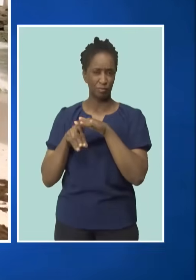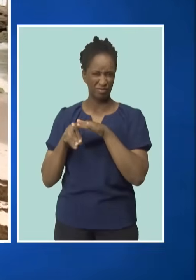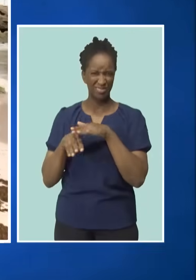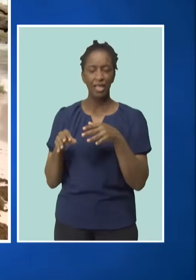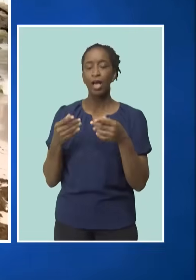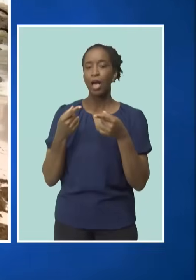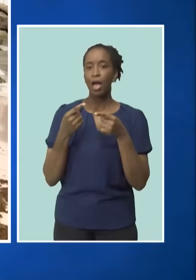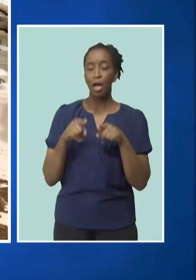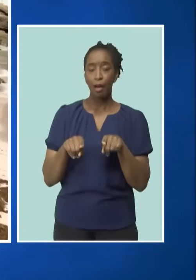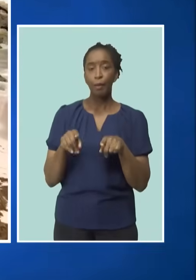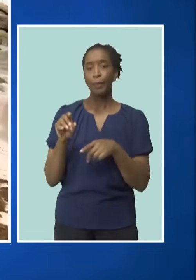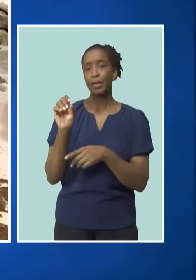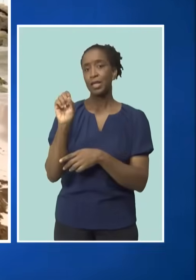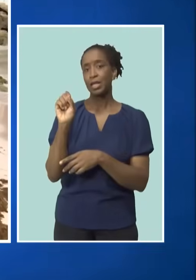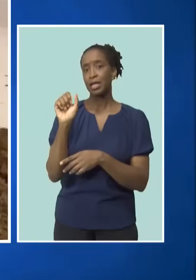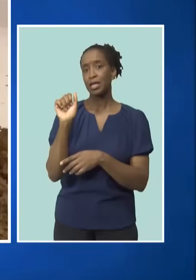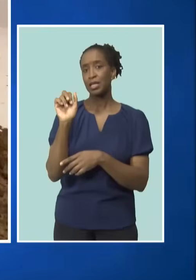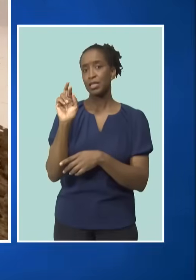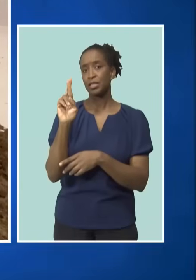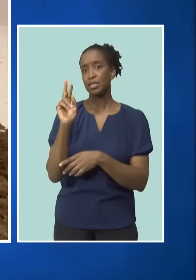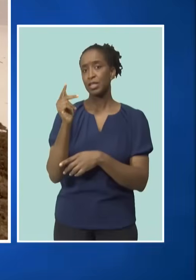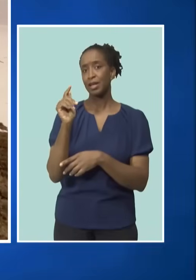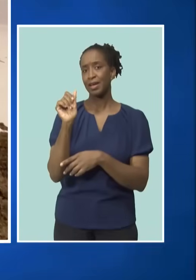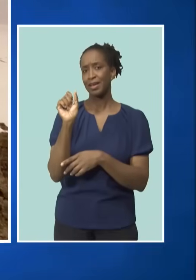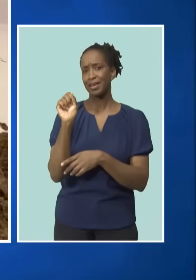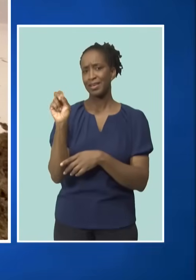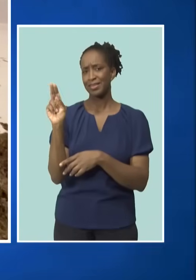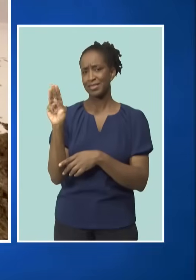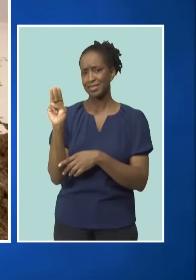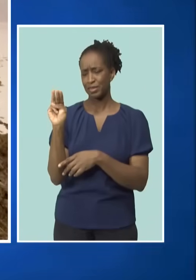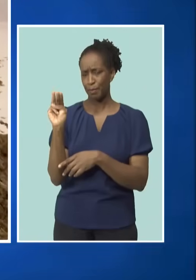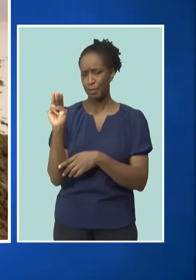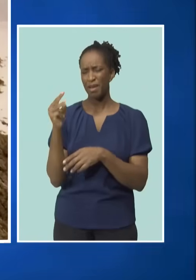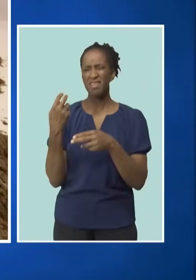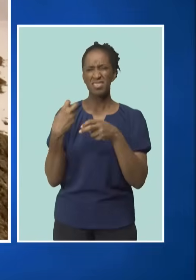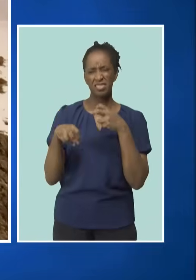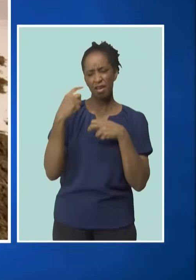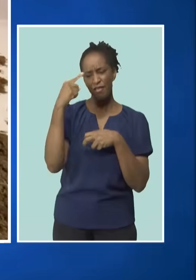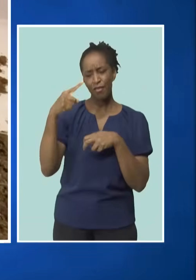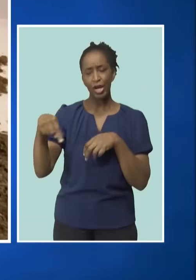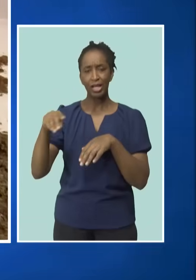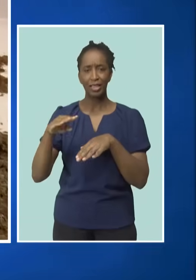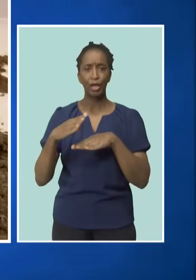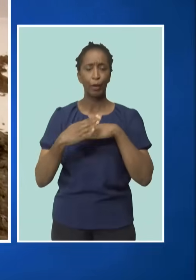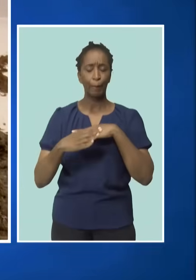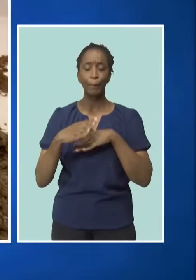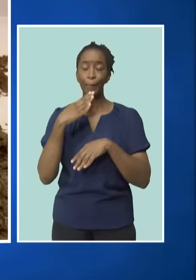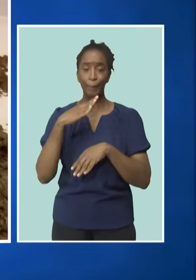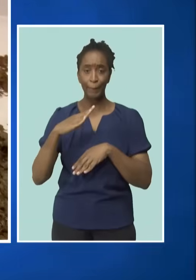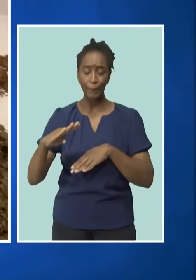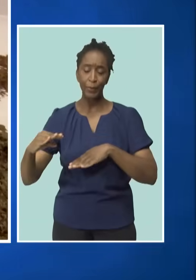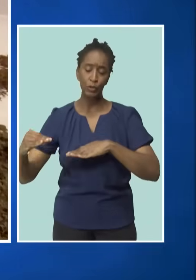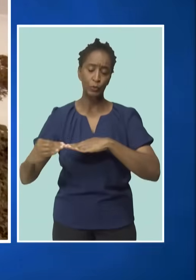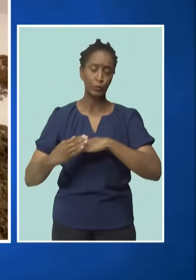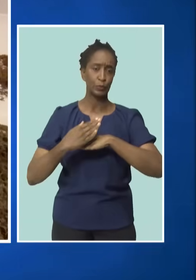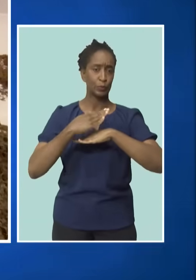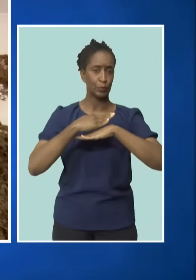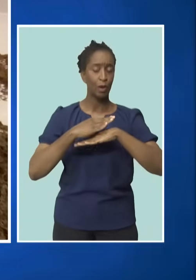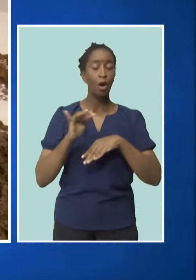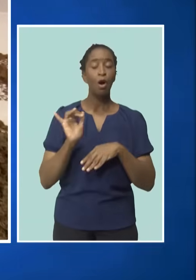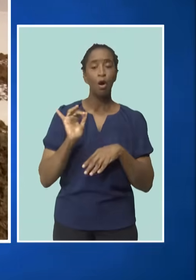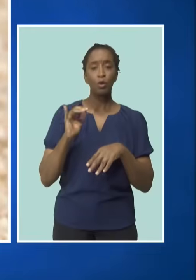reaching the shore to lay their eggs. Similarly, the seaweed poses a threat to hatchlings trying to get to the